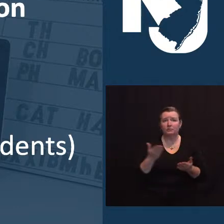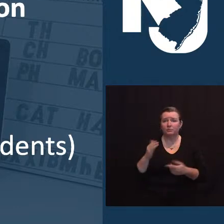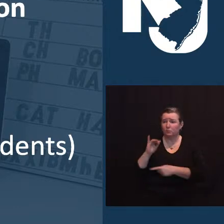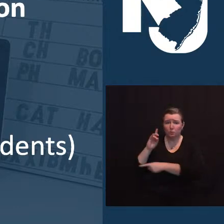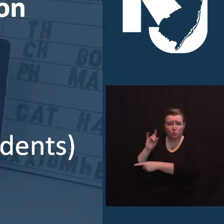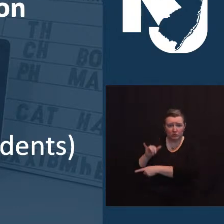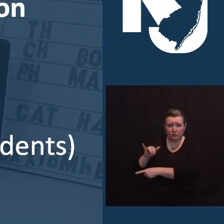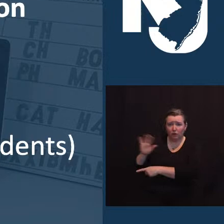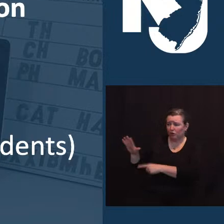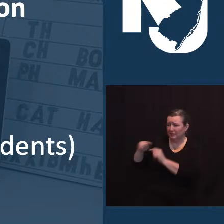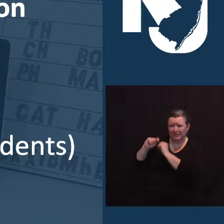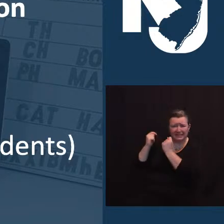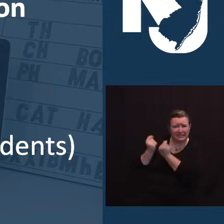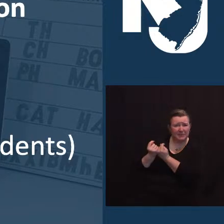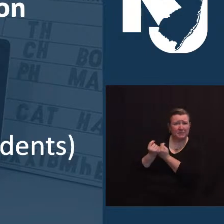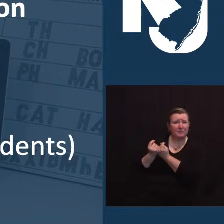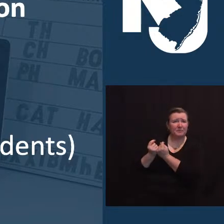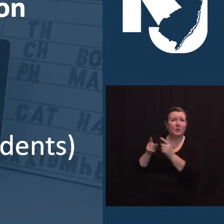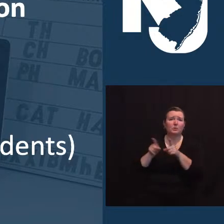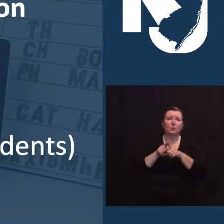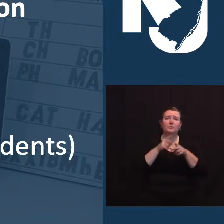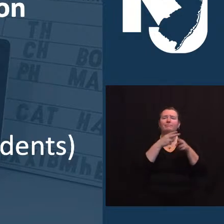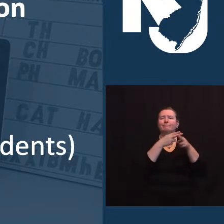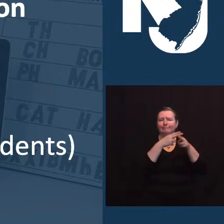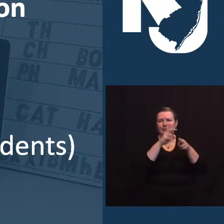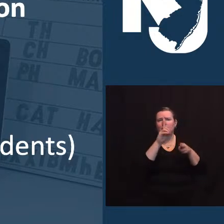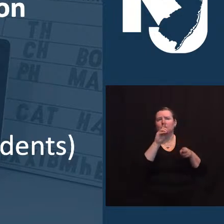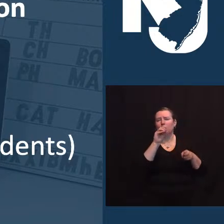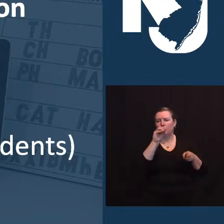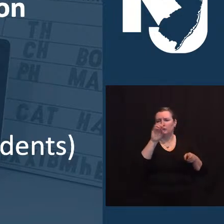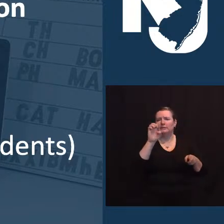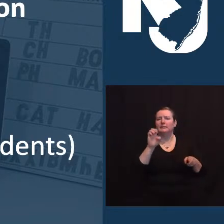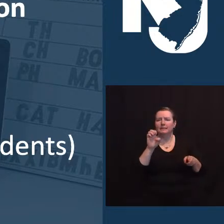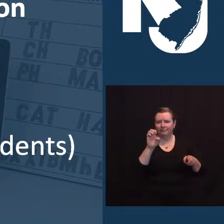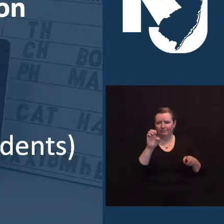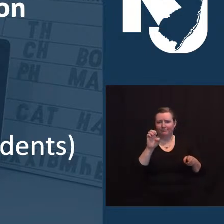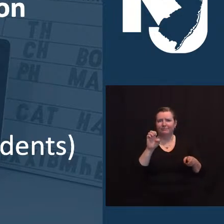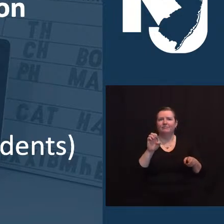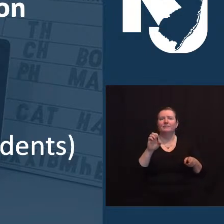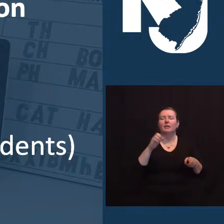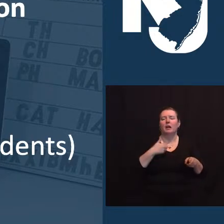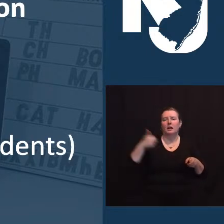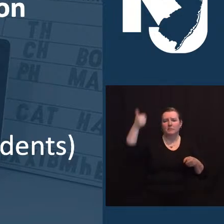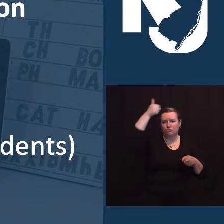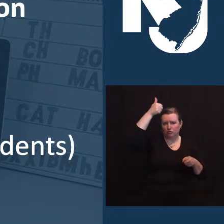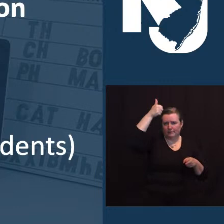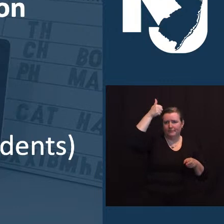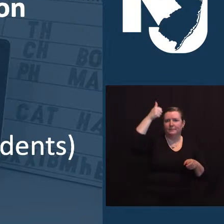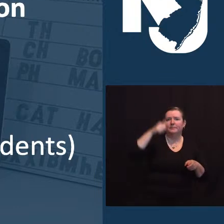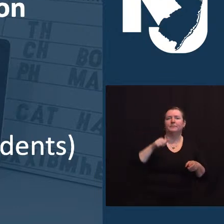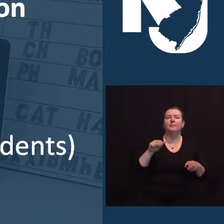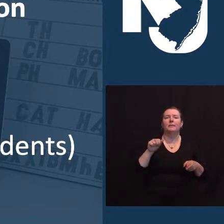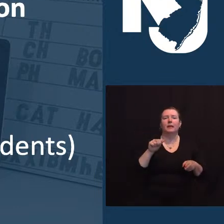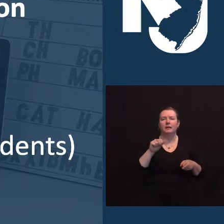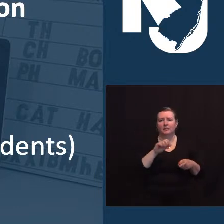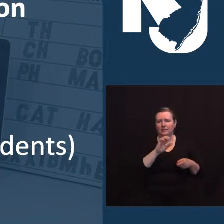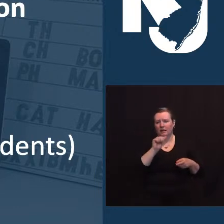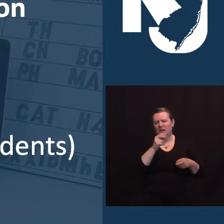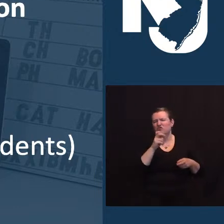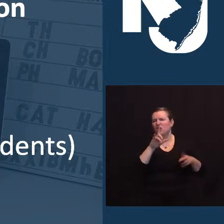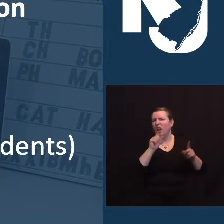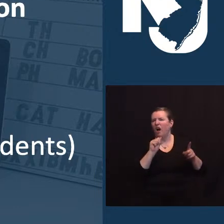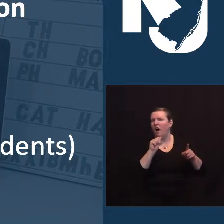well as to Acting Education Commissioner Dr. Angelica Allen McMillan and her team for their work. And I will say this, we